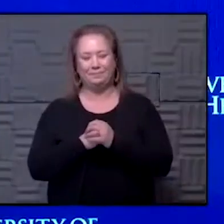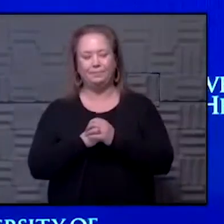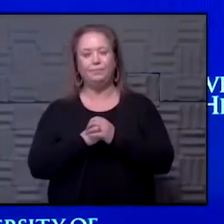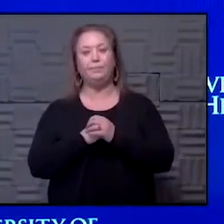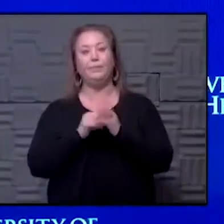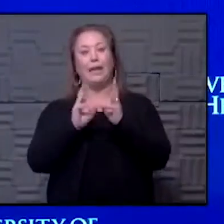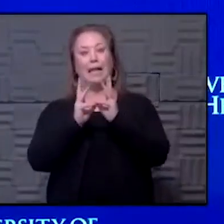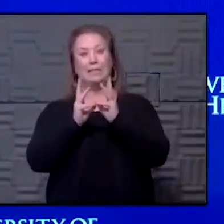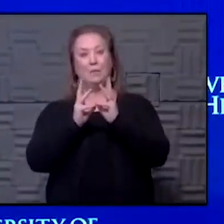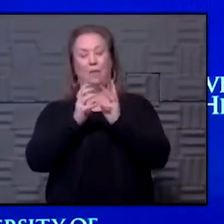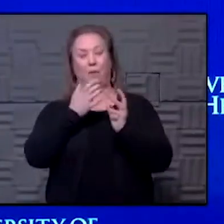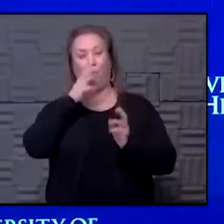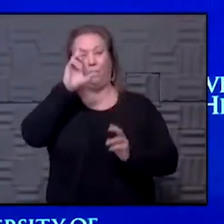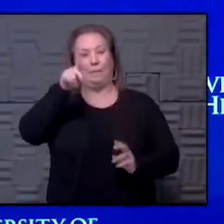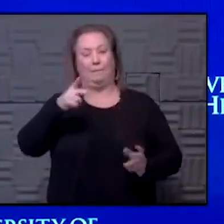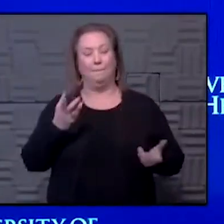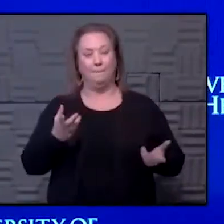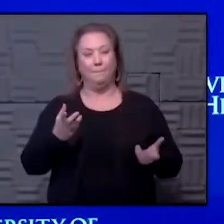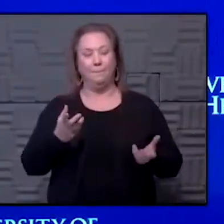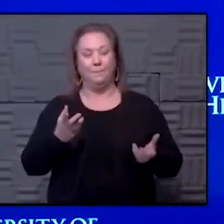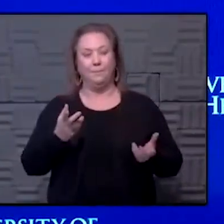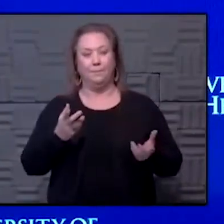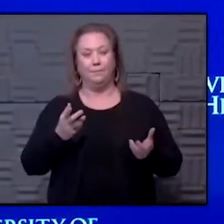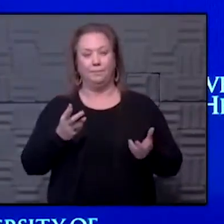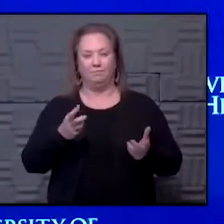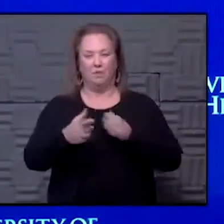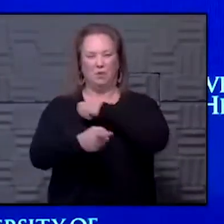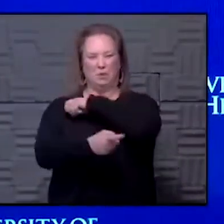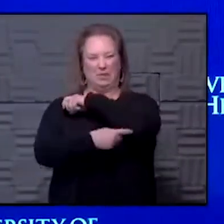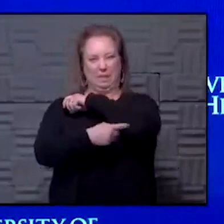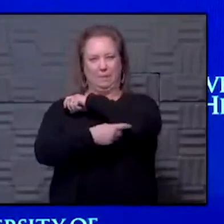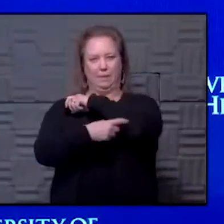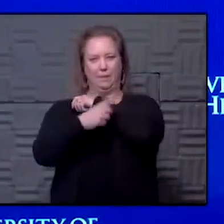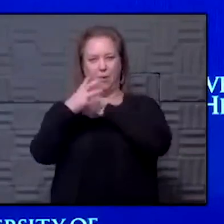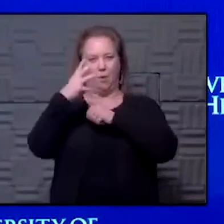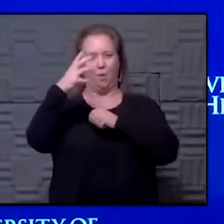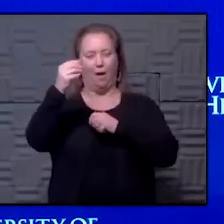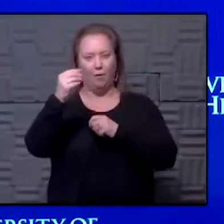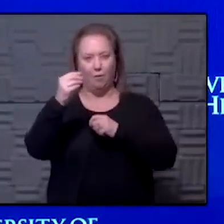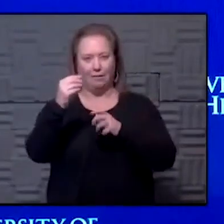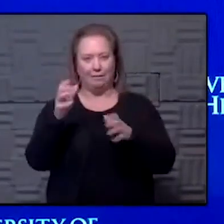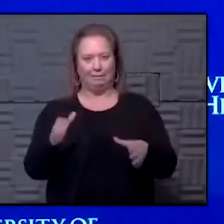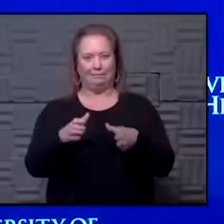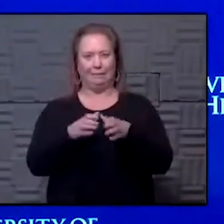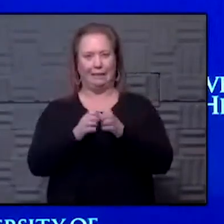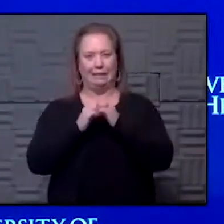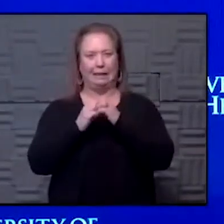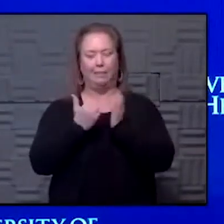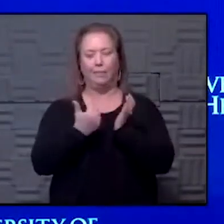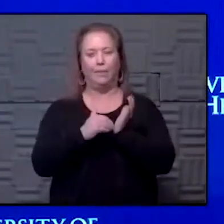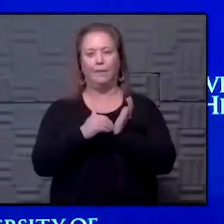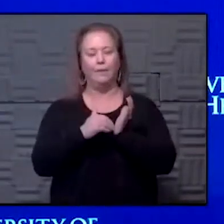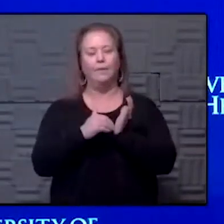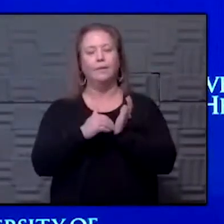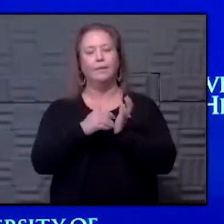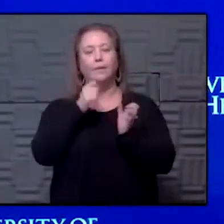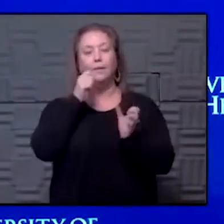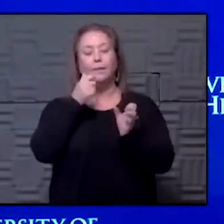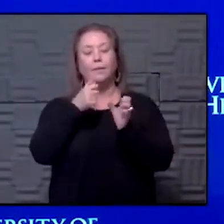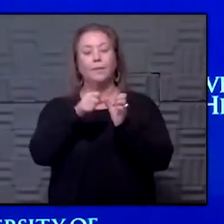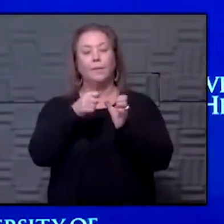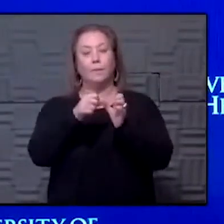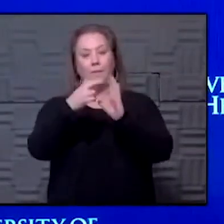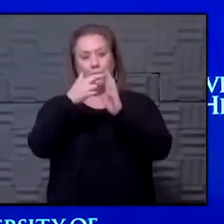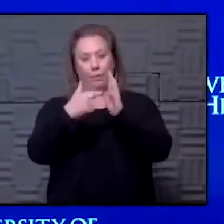As the weather warms up, there is a great temptation to get back out and get back together. Just remember